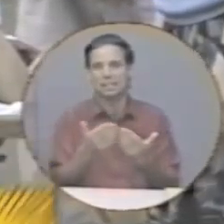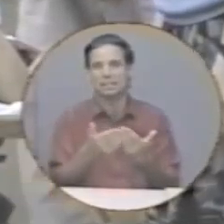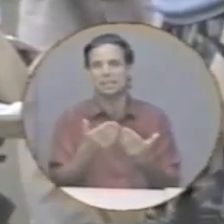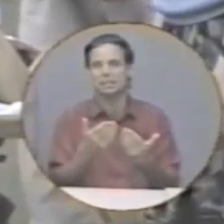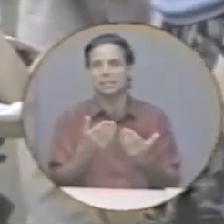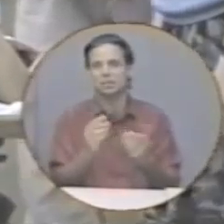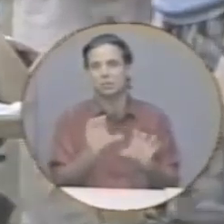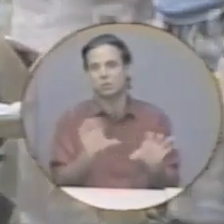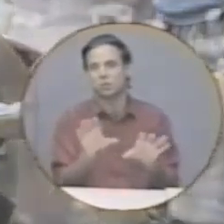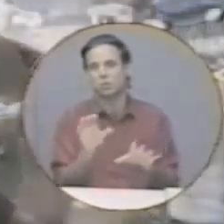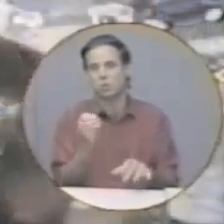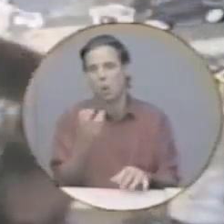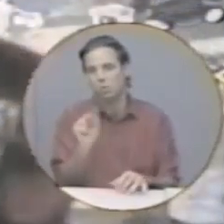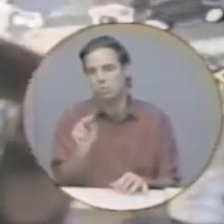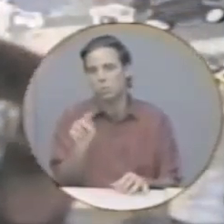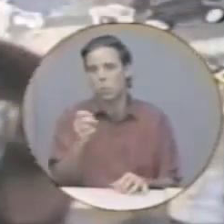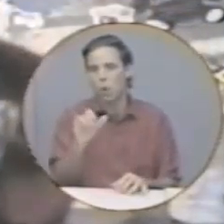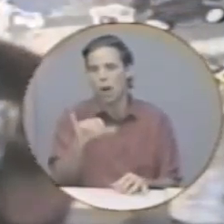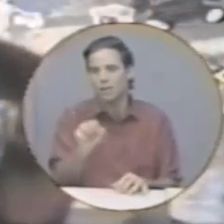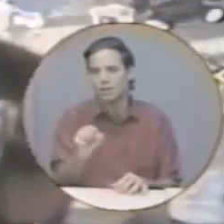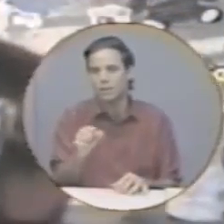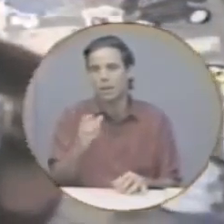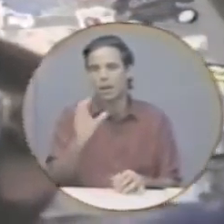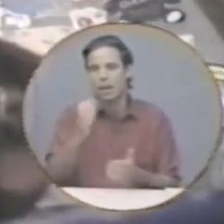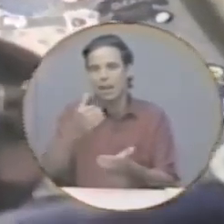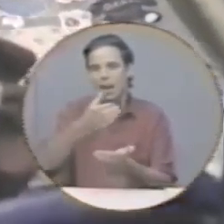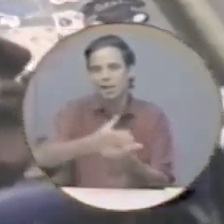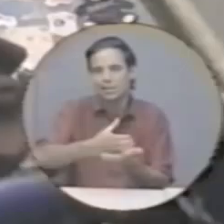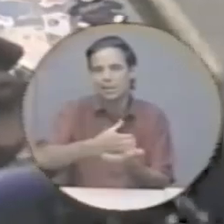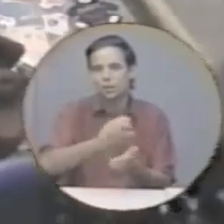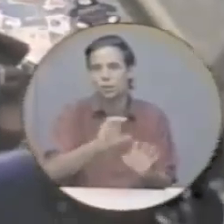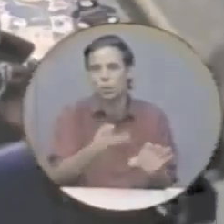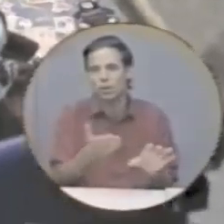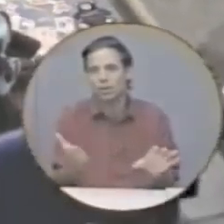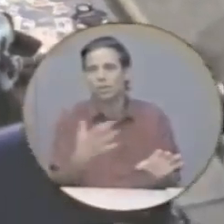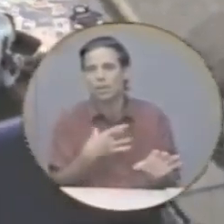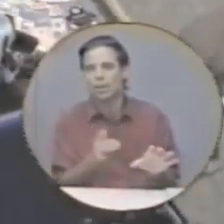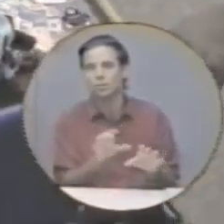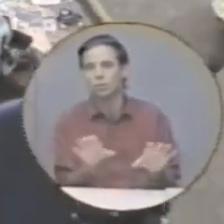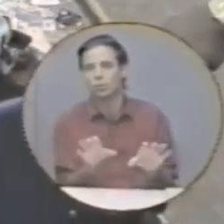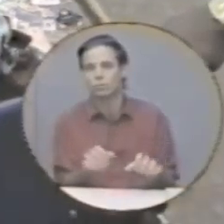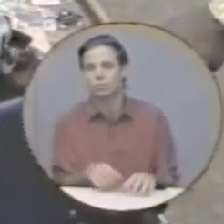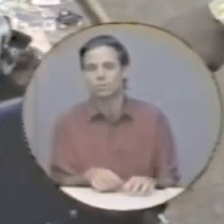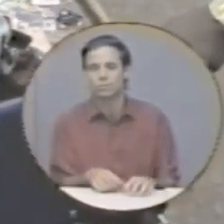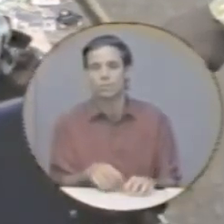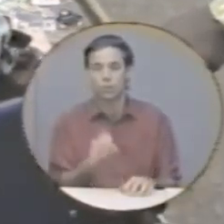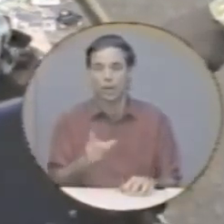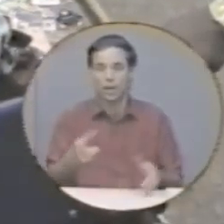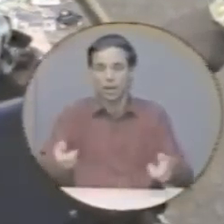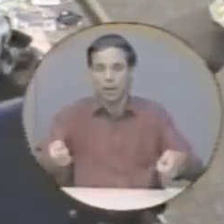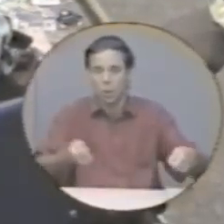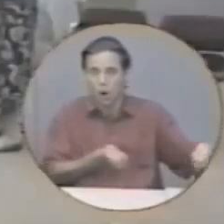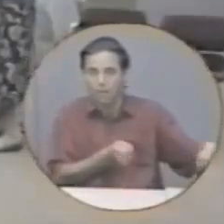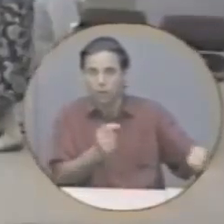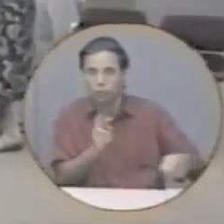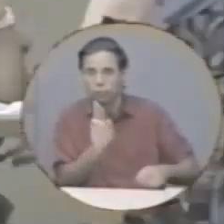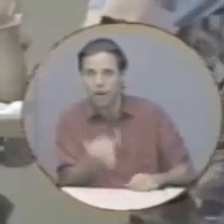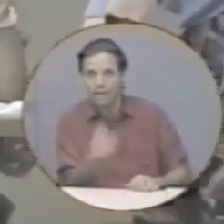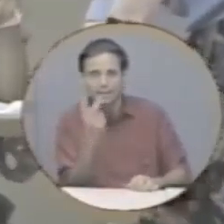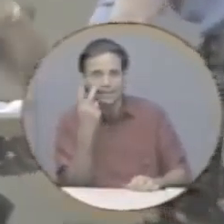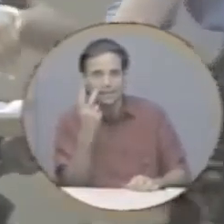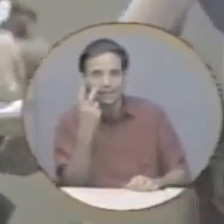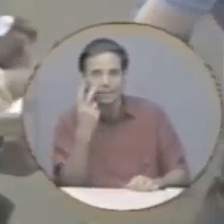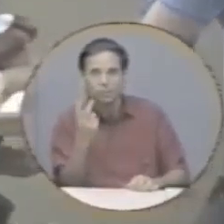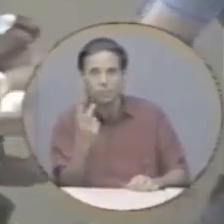do her own toys and set her glass and do things that she like to do. Okay. Can we take the tray off so we can see a little bit more what's